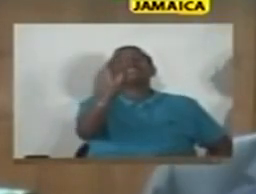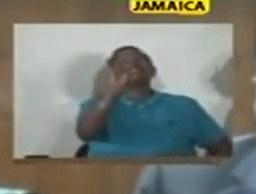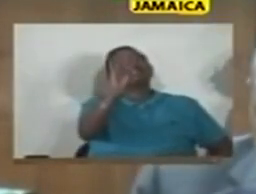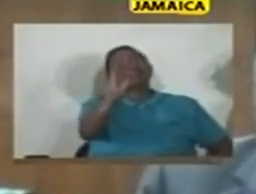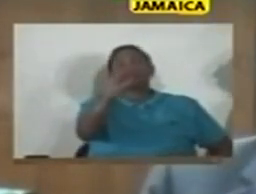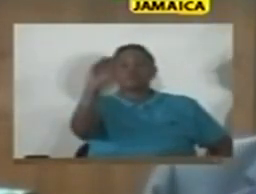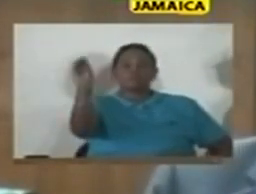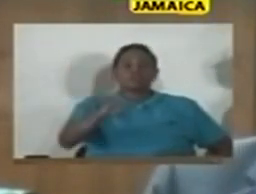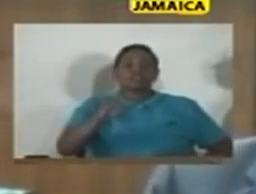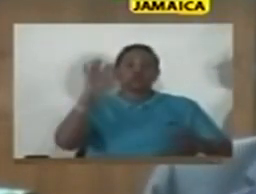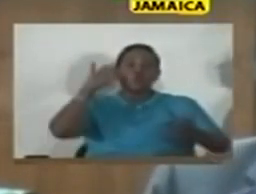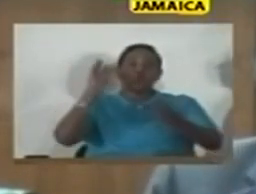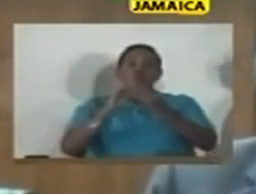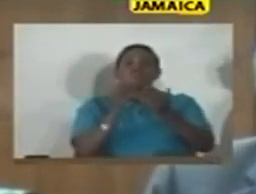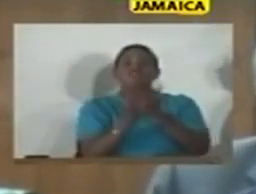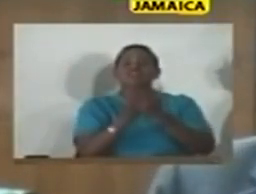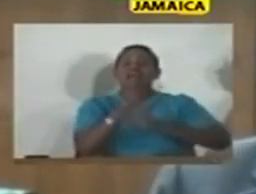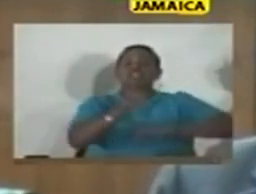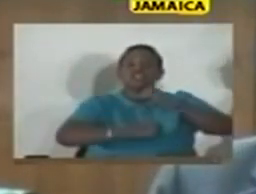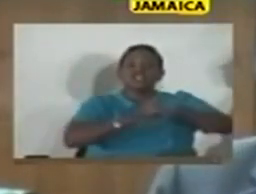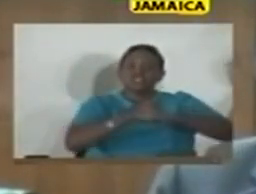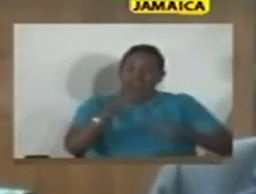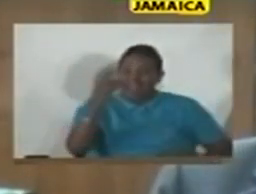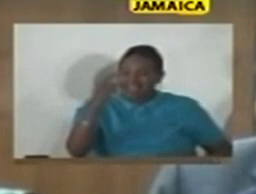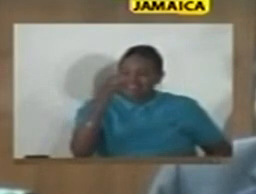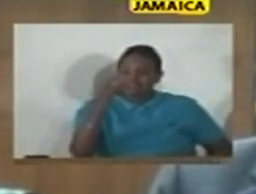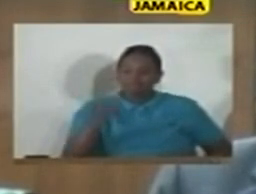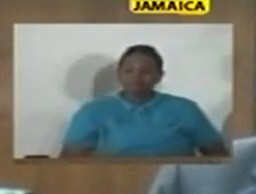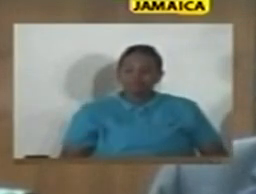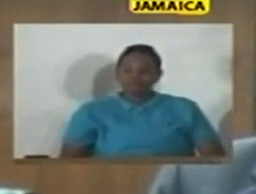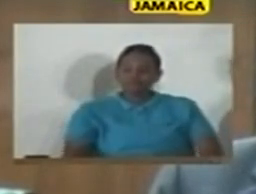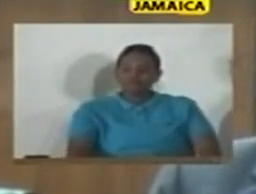13.67% over the financial year 18.